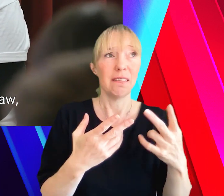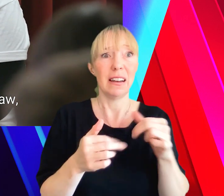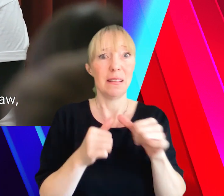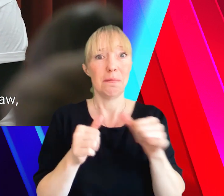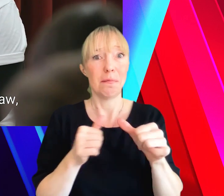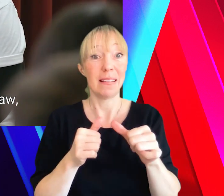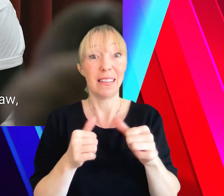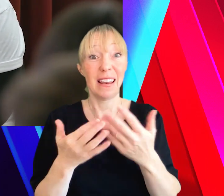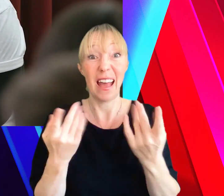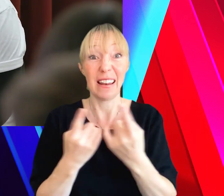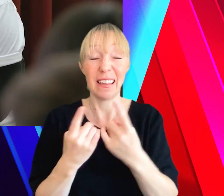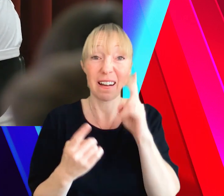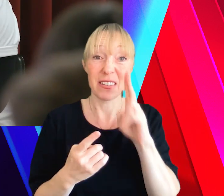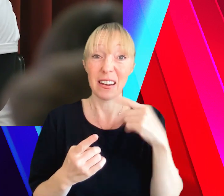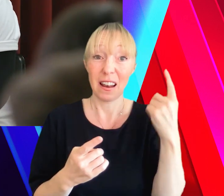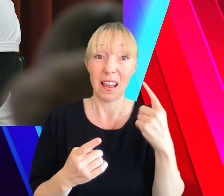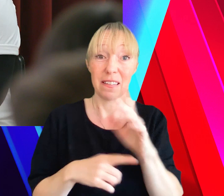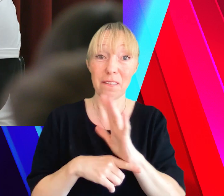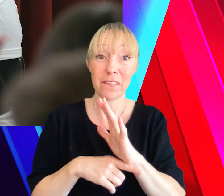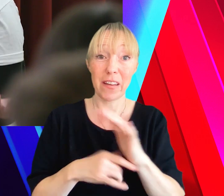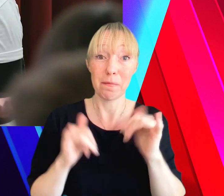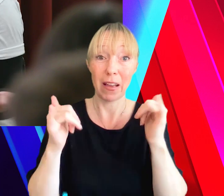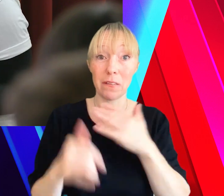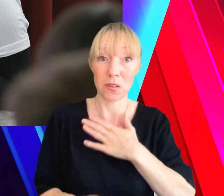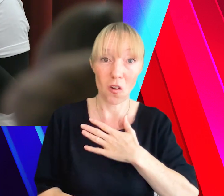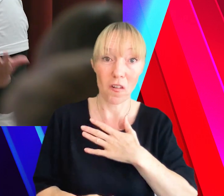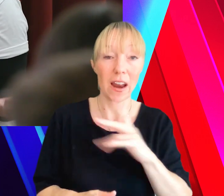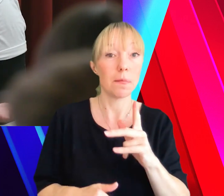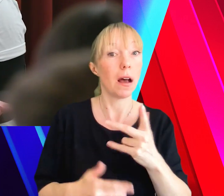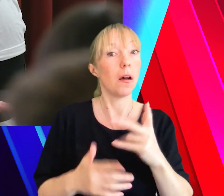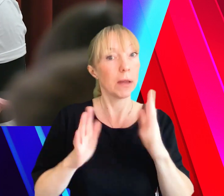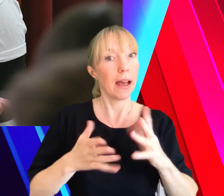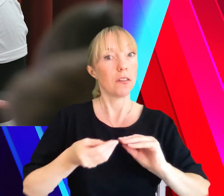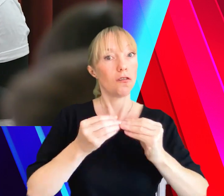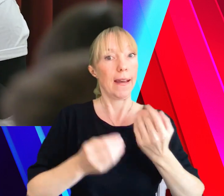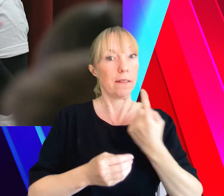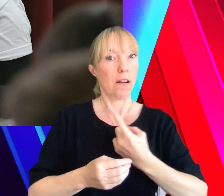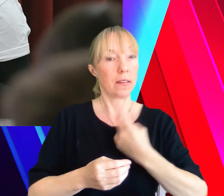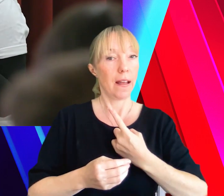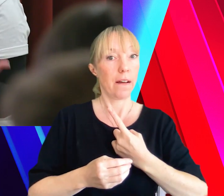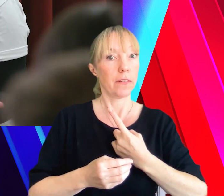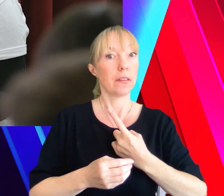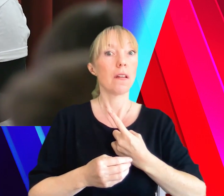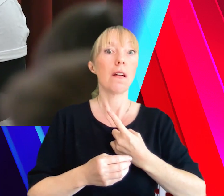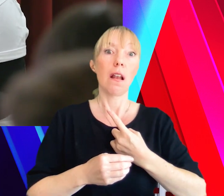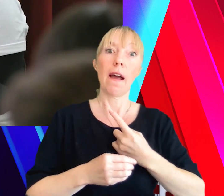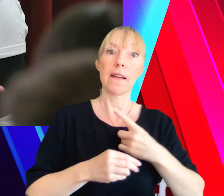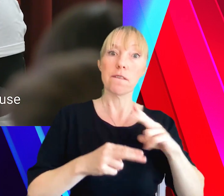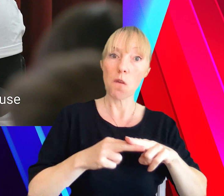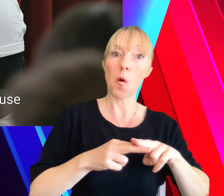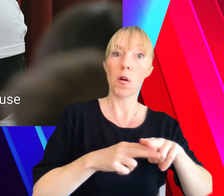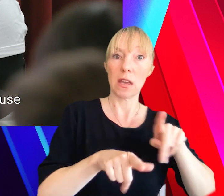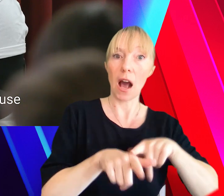than like anything that I've seen at London Film Festival, sorry. But we're having to have that space created for ourselves, by,